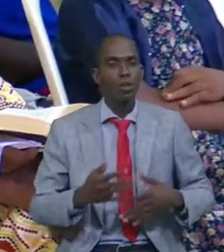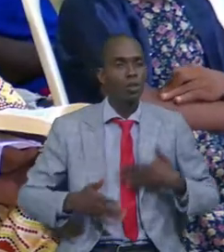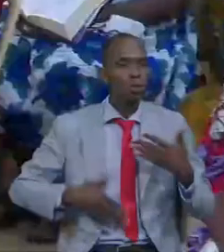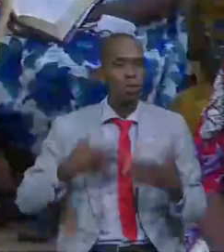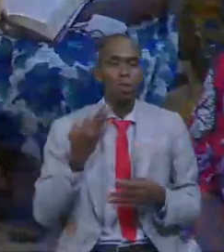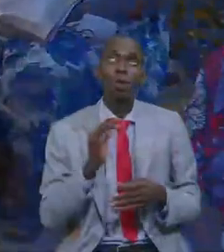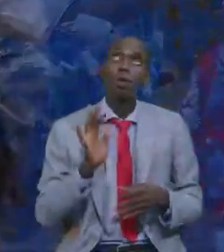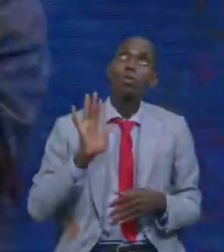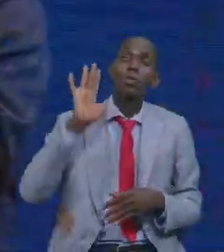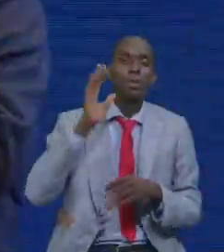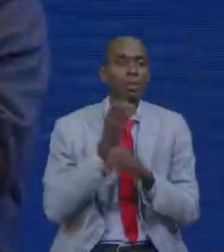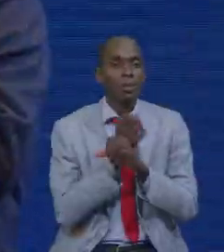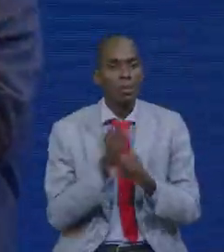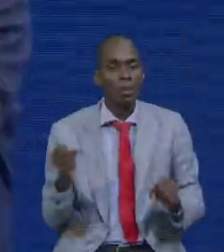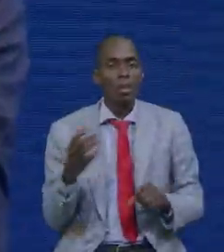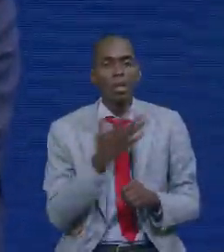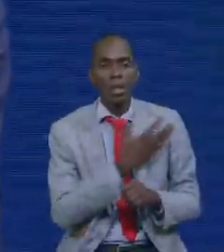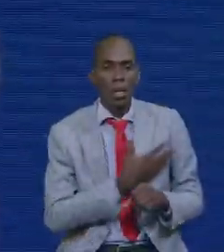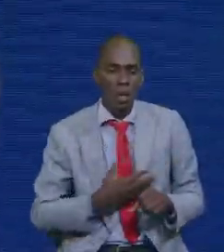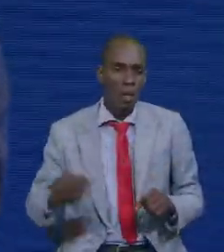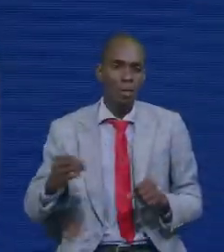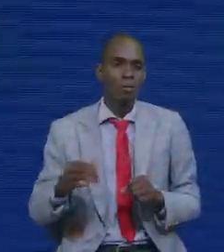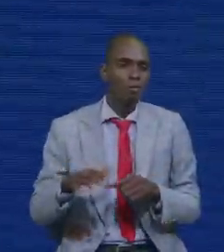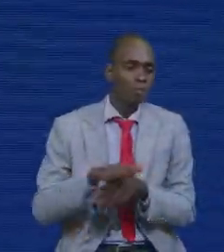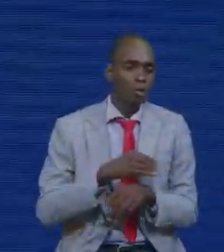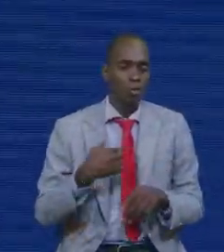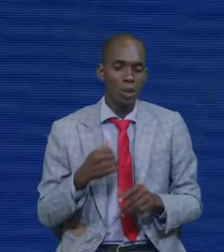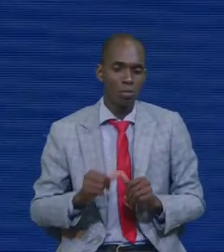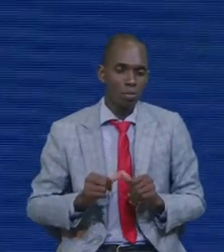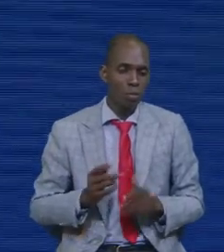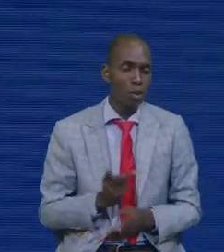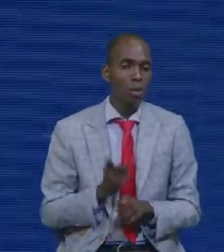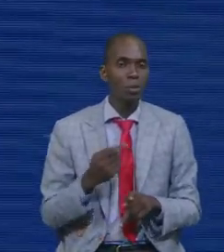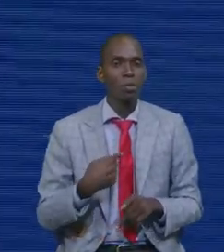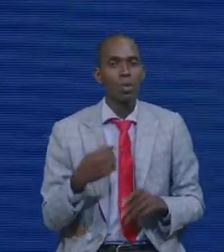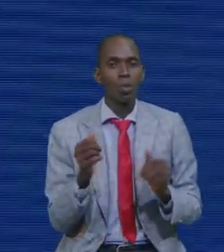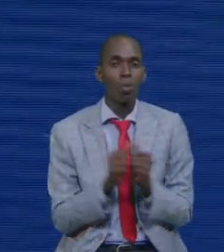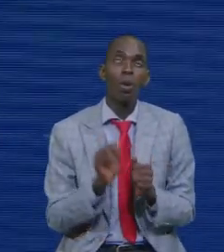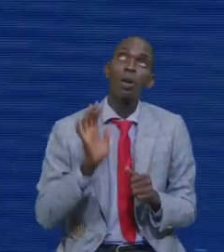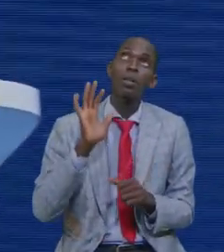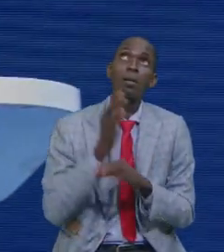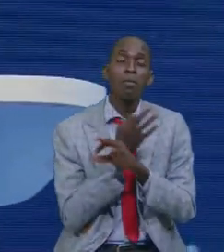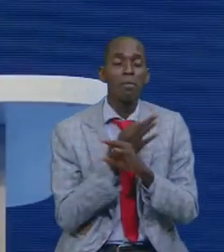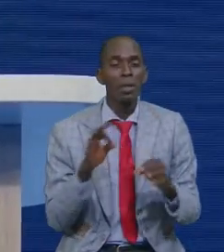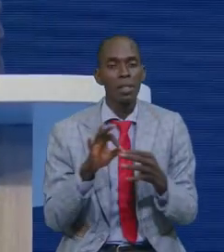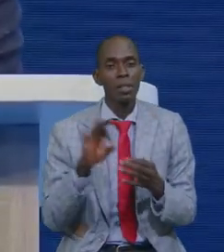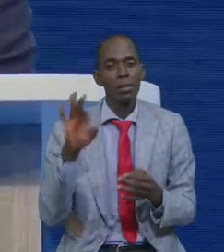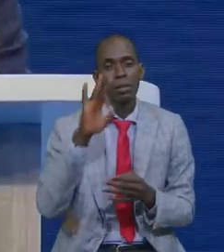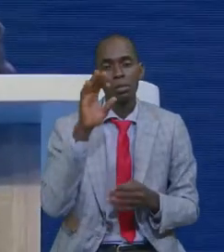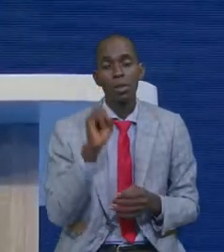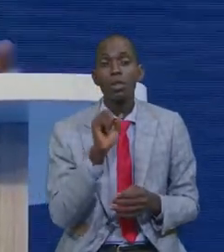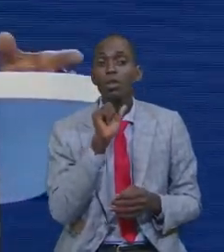of thy salvation. Uphold me with thy free spirit. Not only